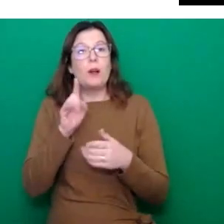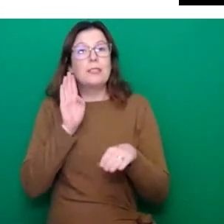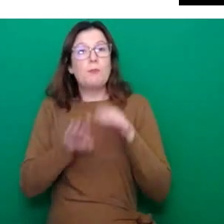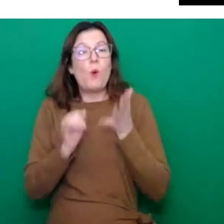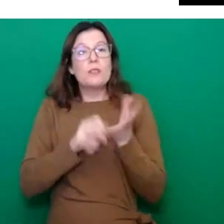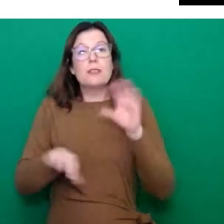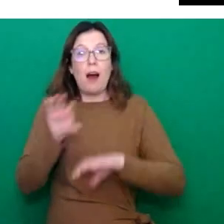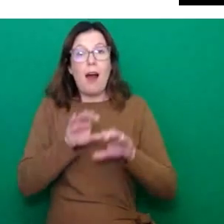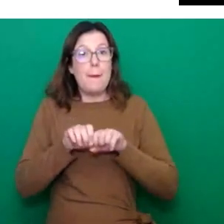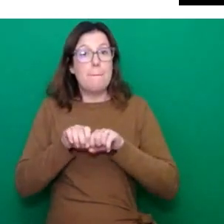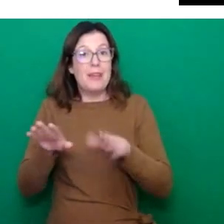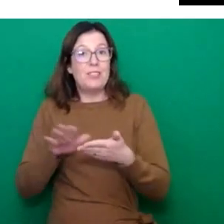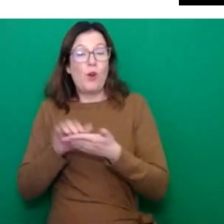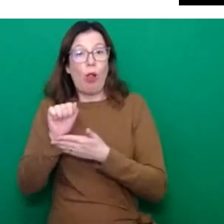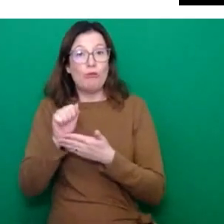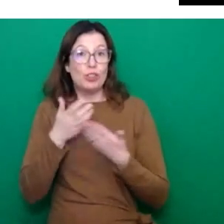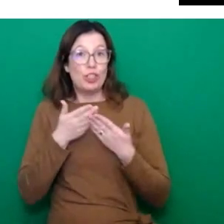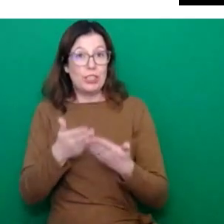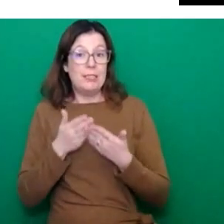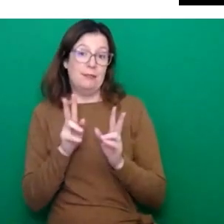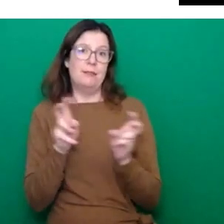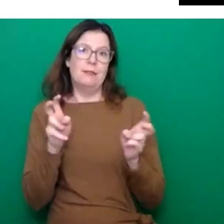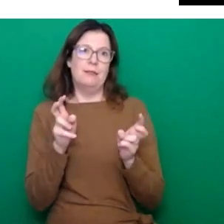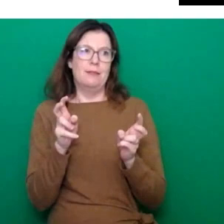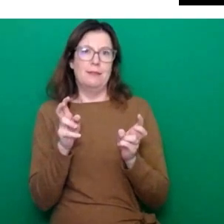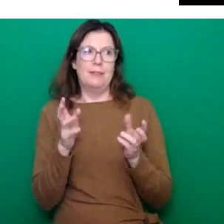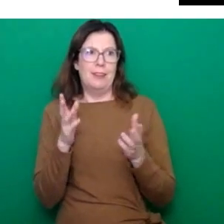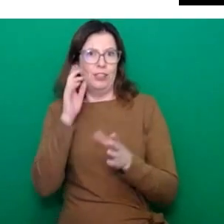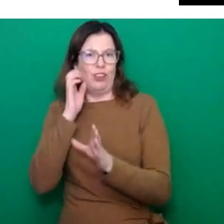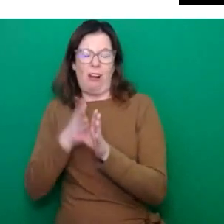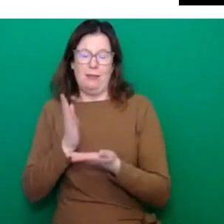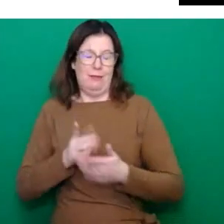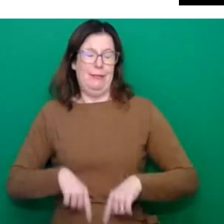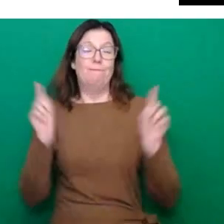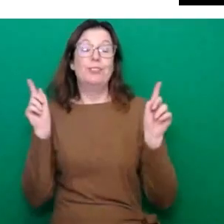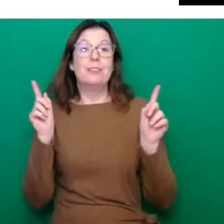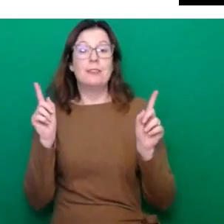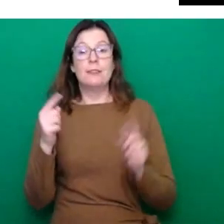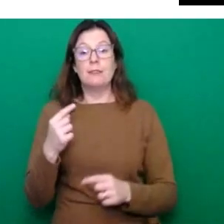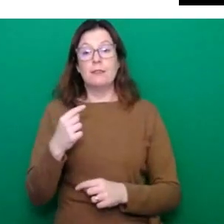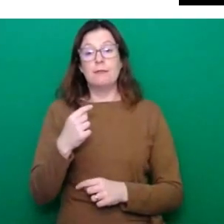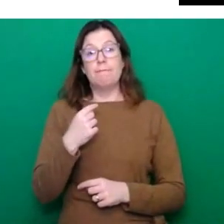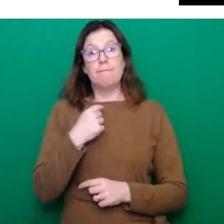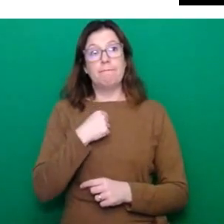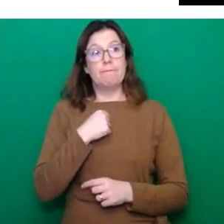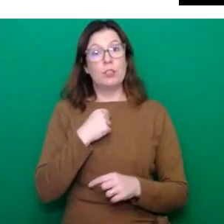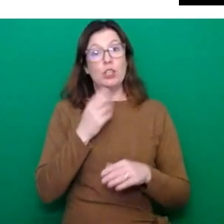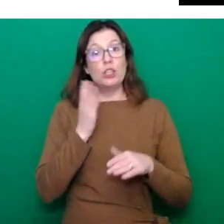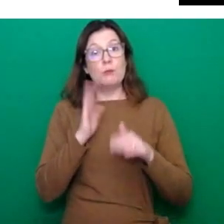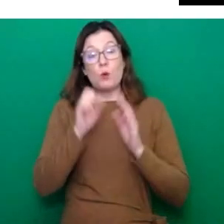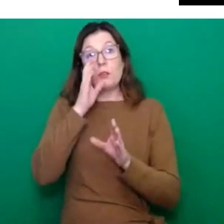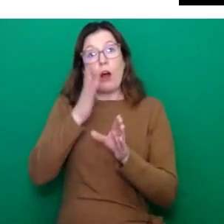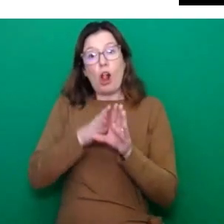science and media cultural studies. So it's very different to psychology, but I actually took a sports psychology